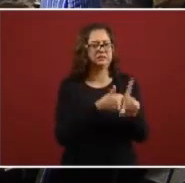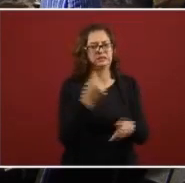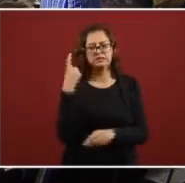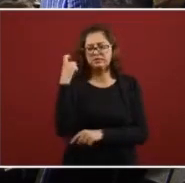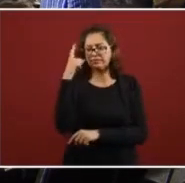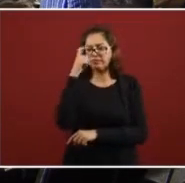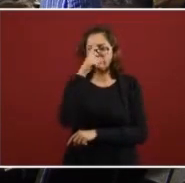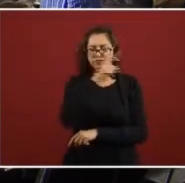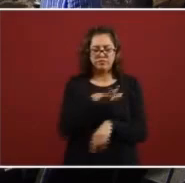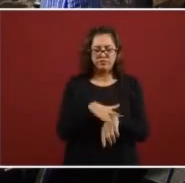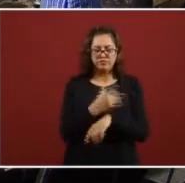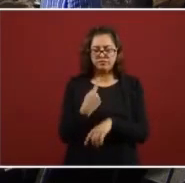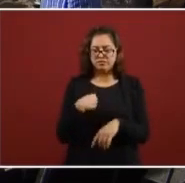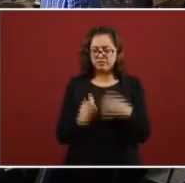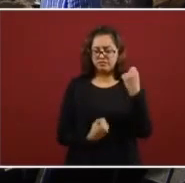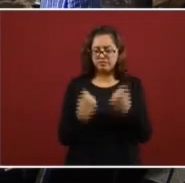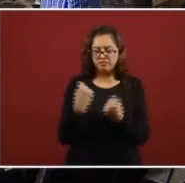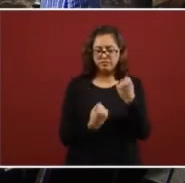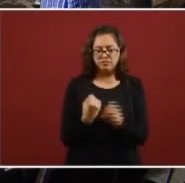That it's very difficult for them